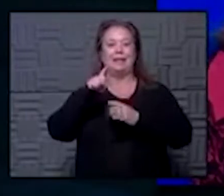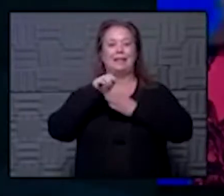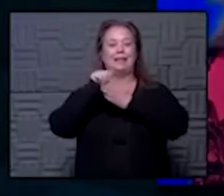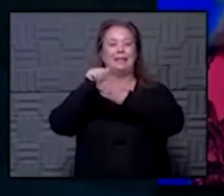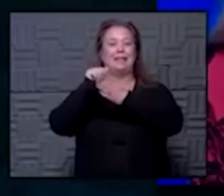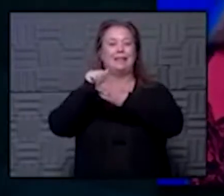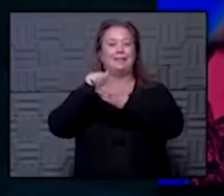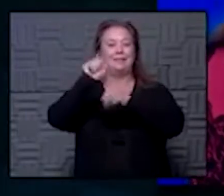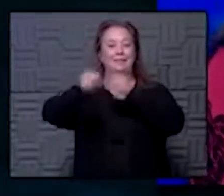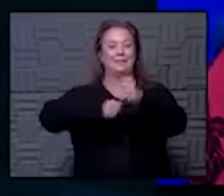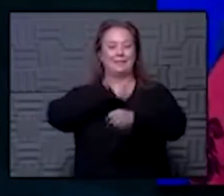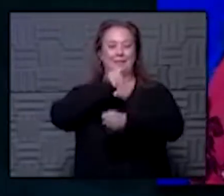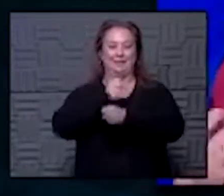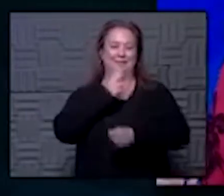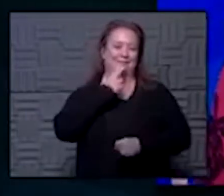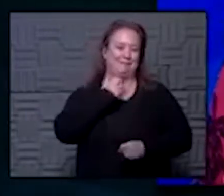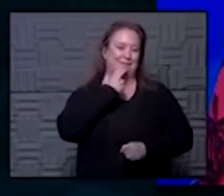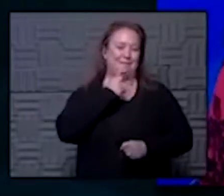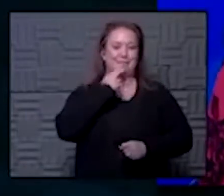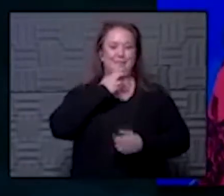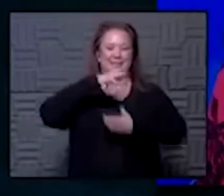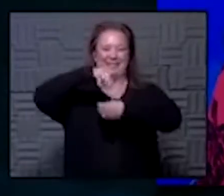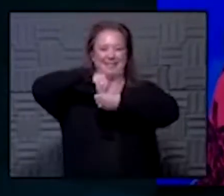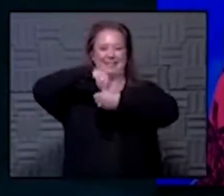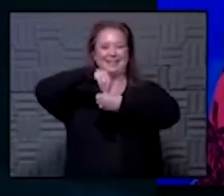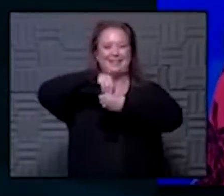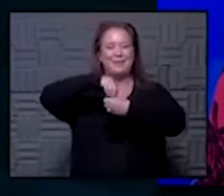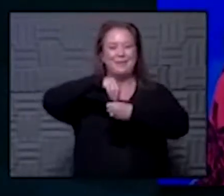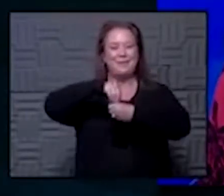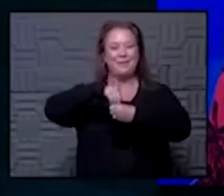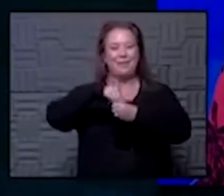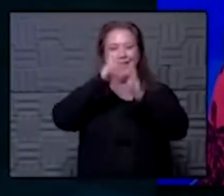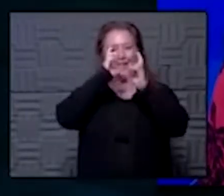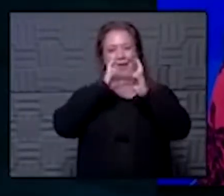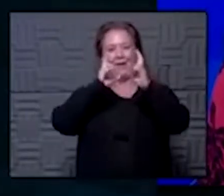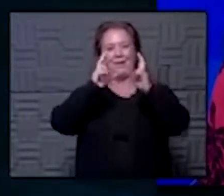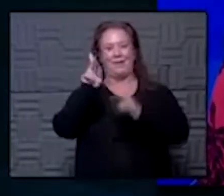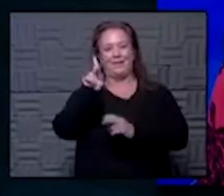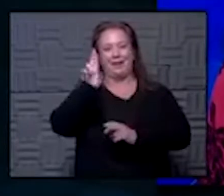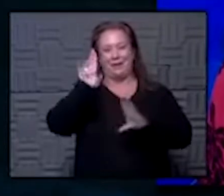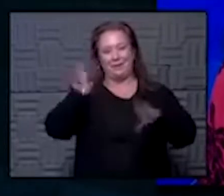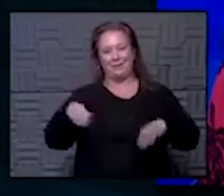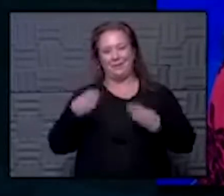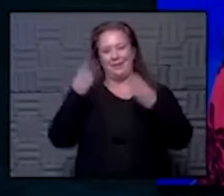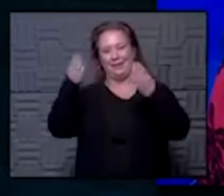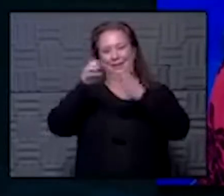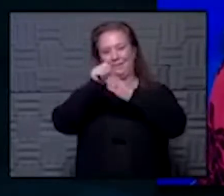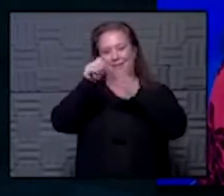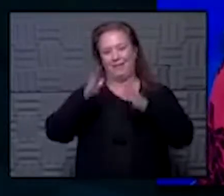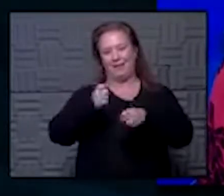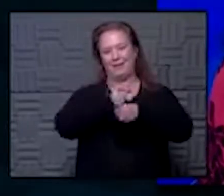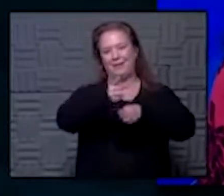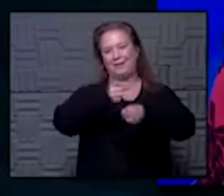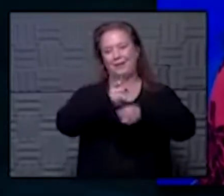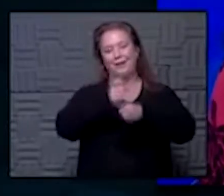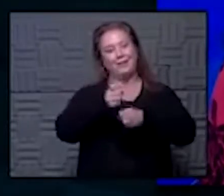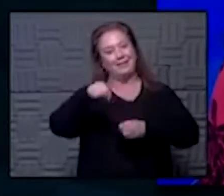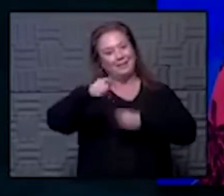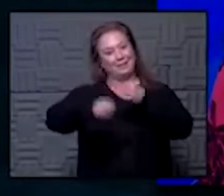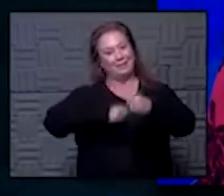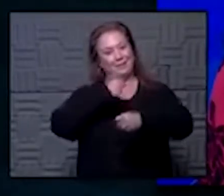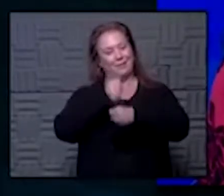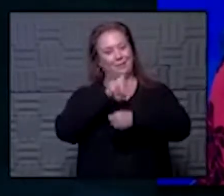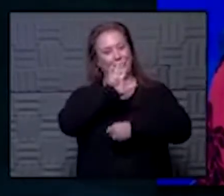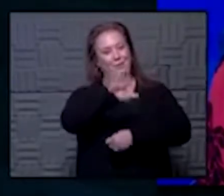Year, is cute. But anyway, it's an internal honor that we bestow on leaders every year. And this year she got it